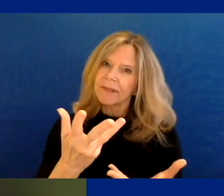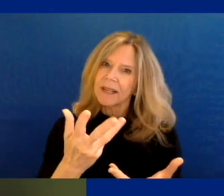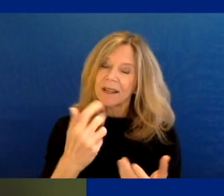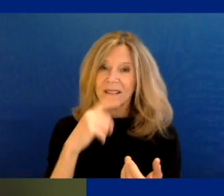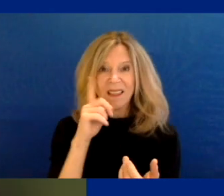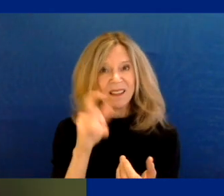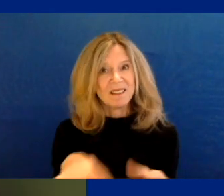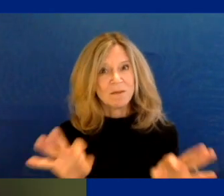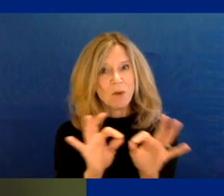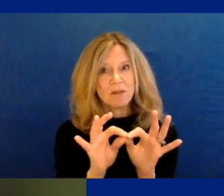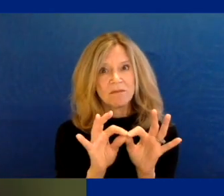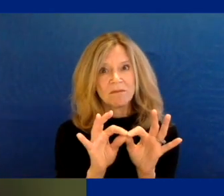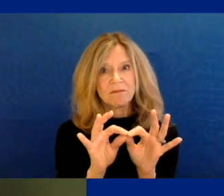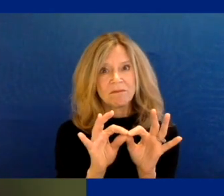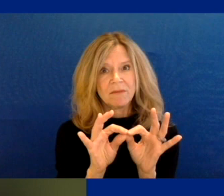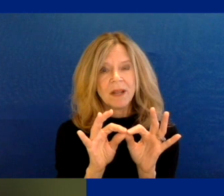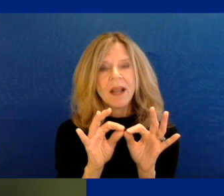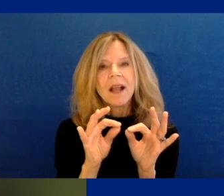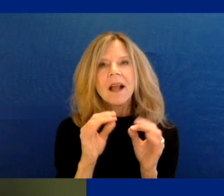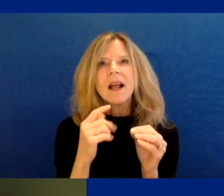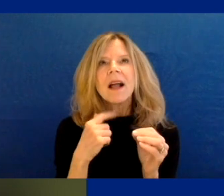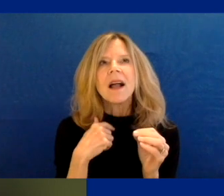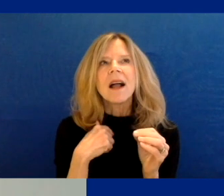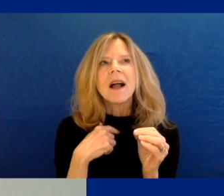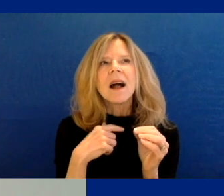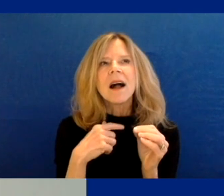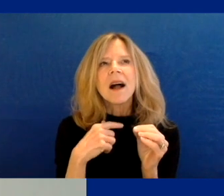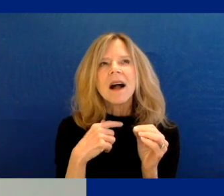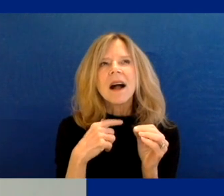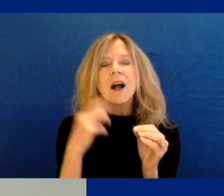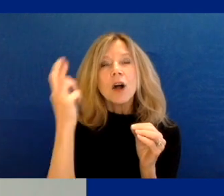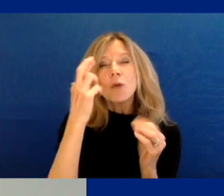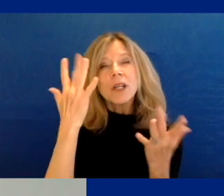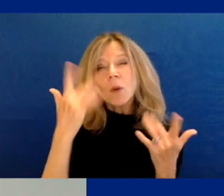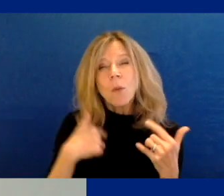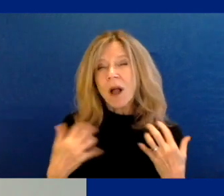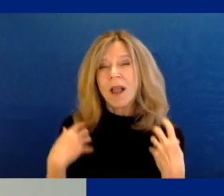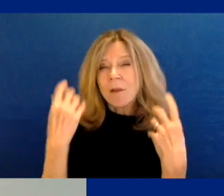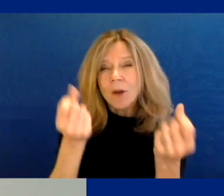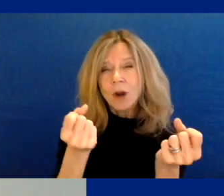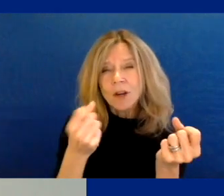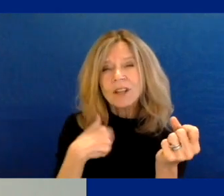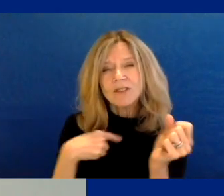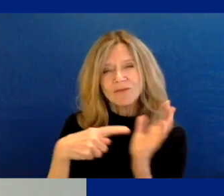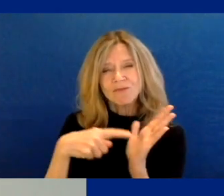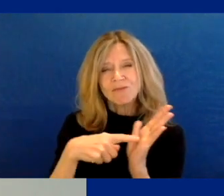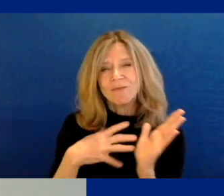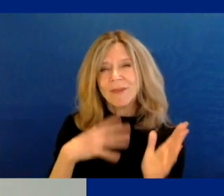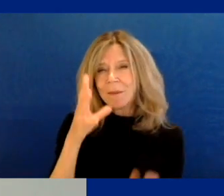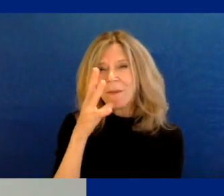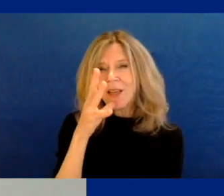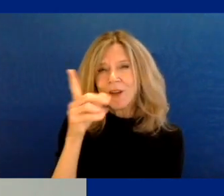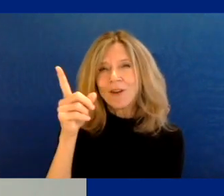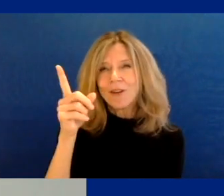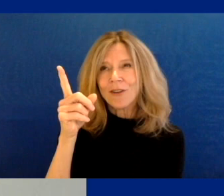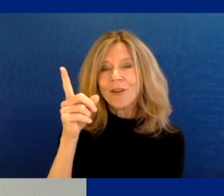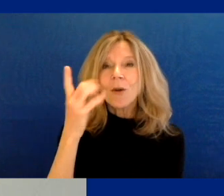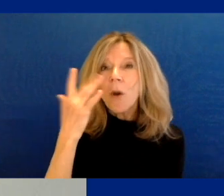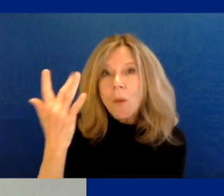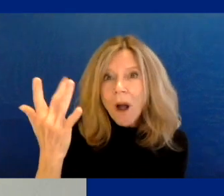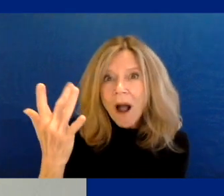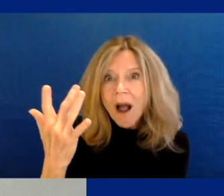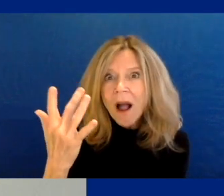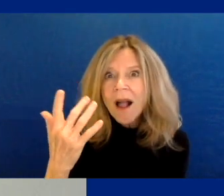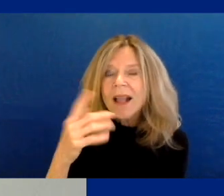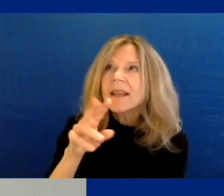most important things. I attribute a lot of my courage and what I do to my mother,